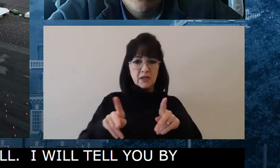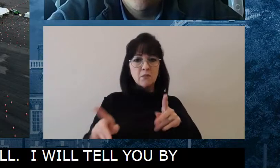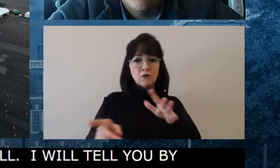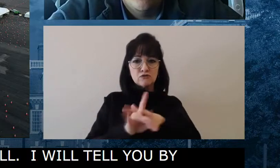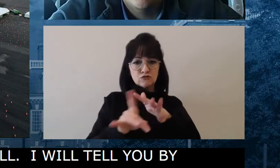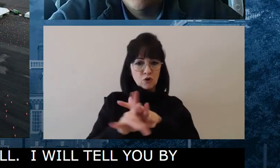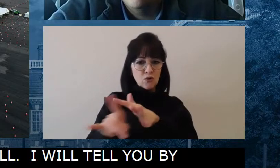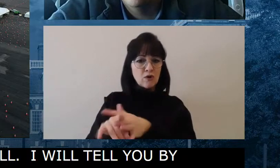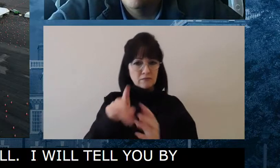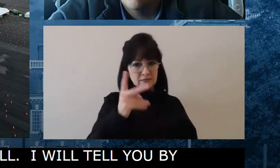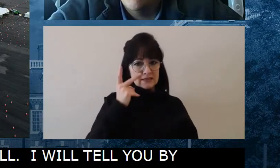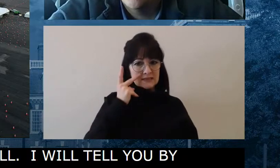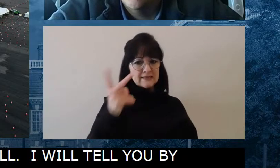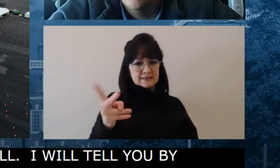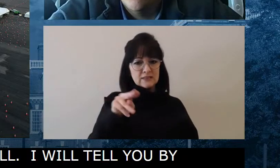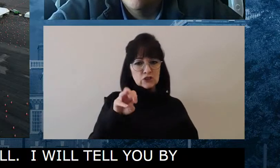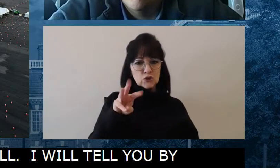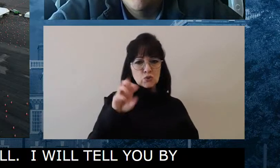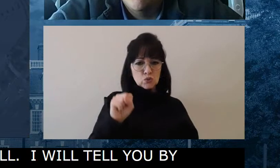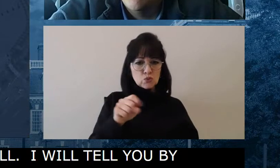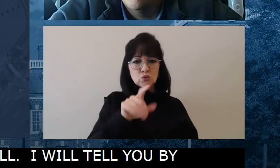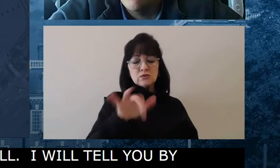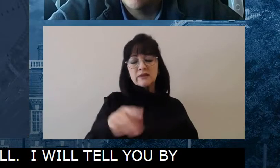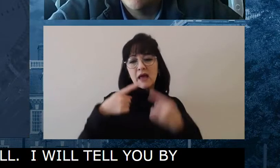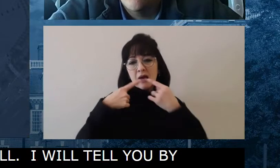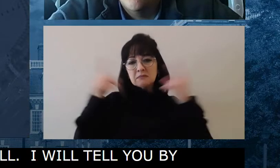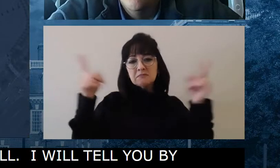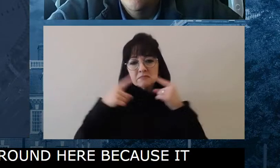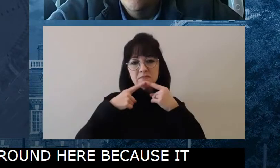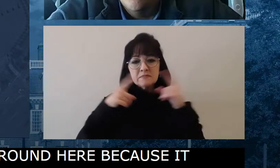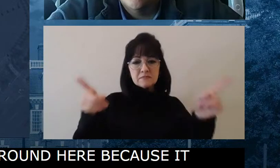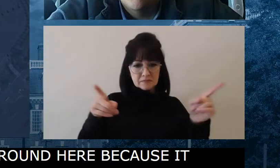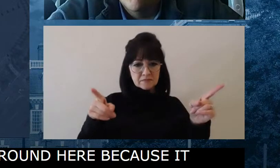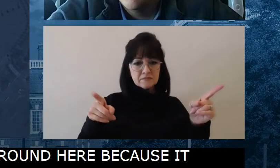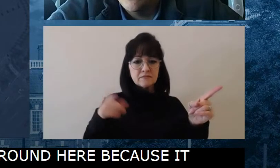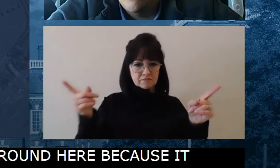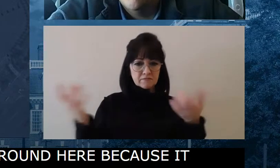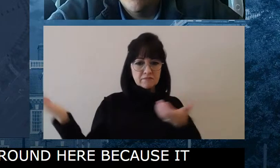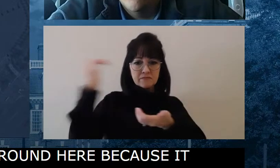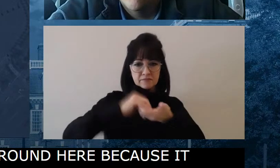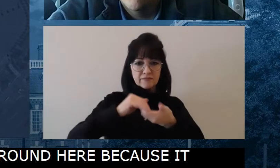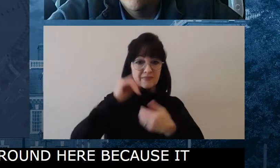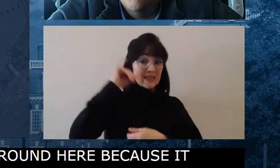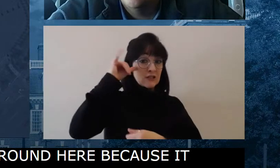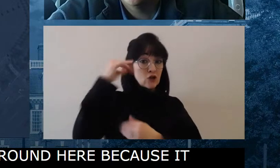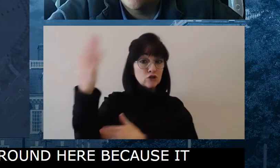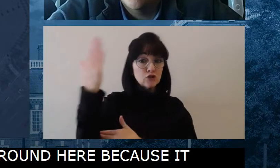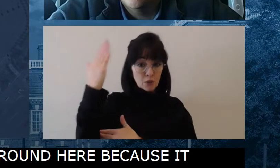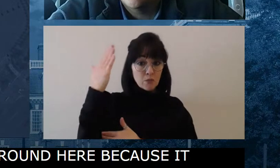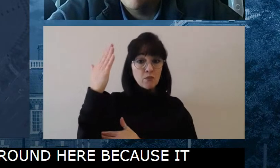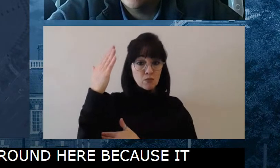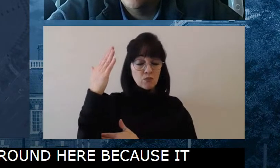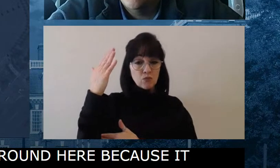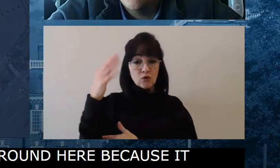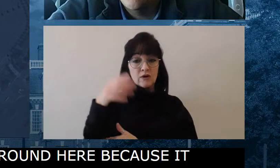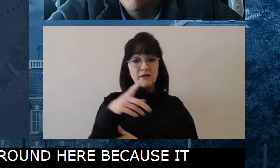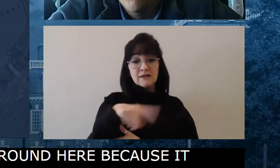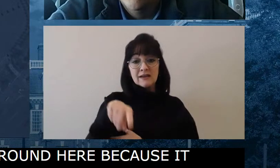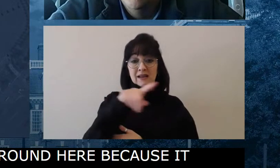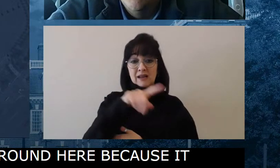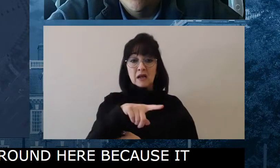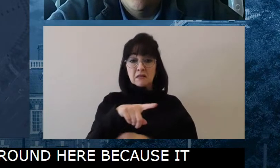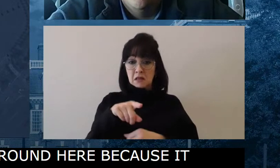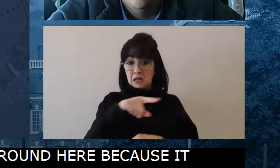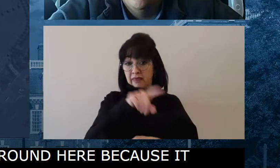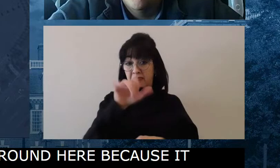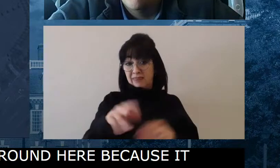yesterday, I think on the next slide we have some information, and we got together yesterday morning to say, hey, this site, the capacity could handle